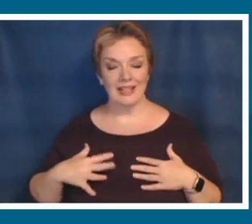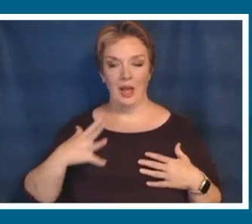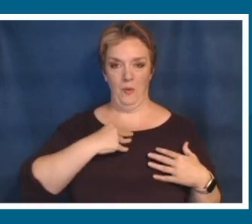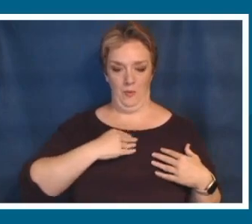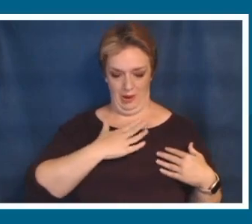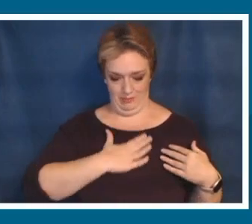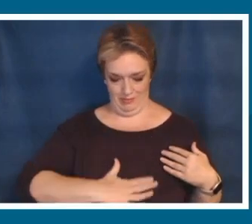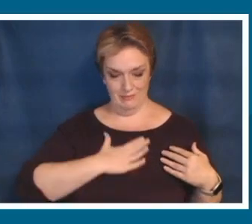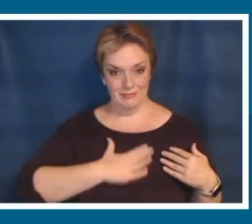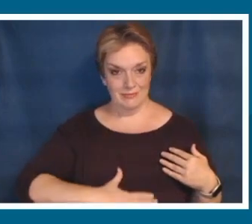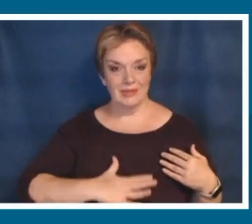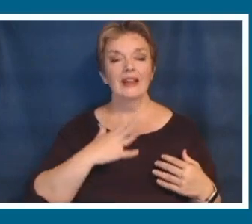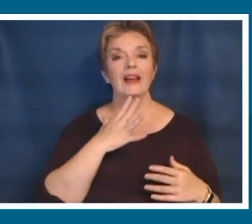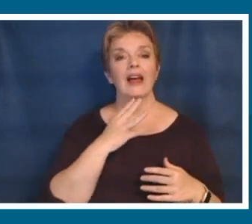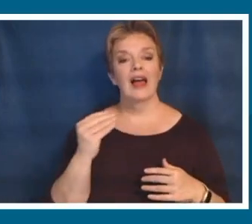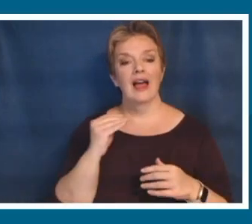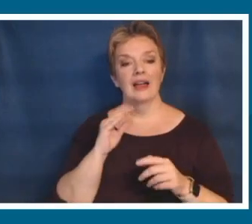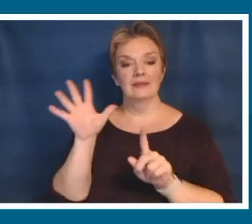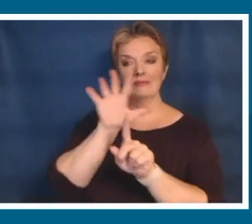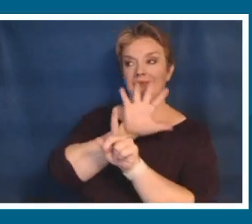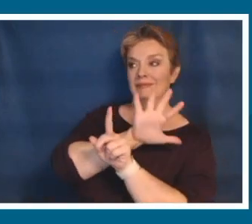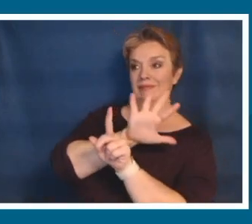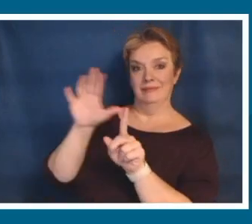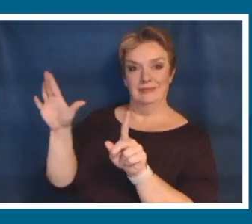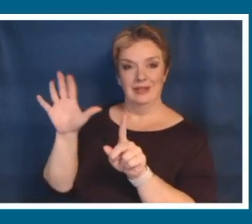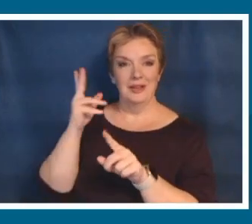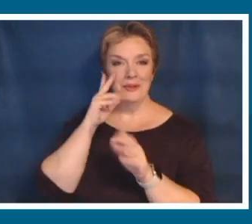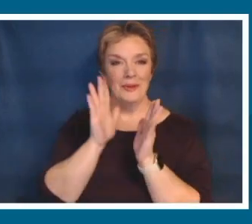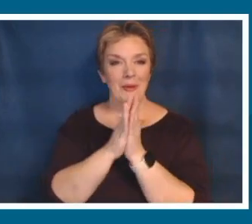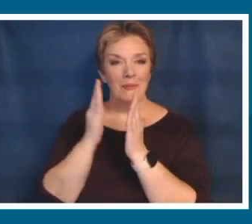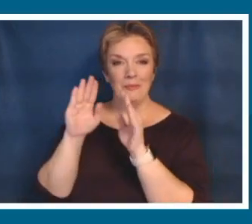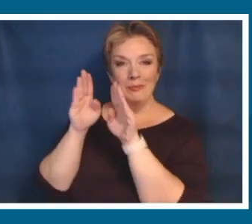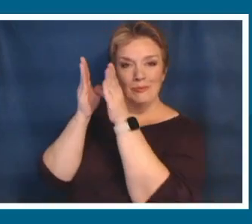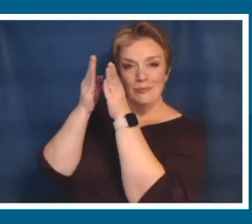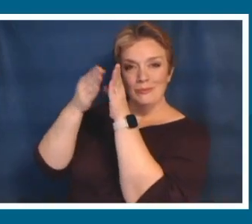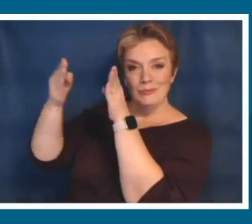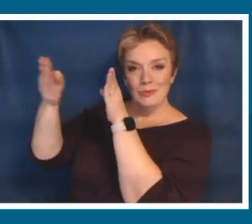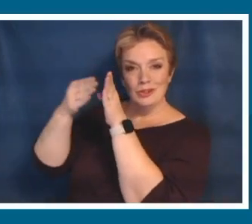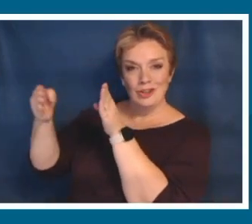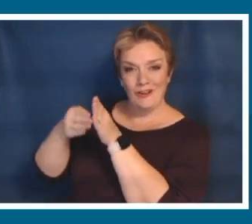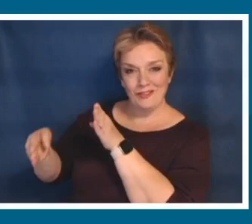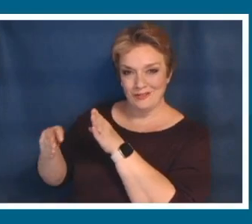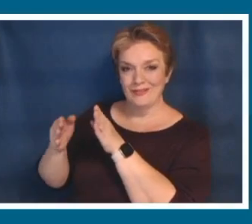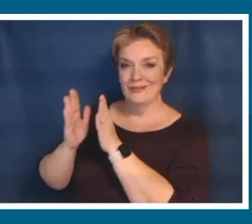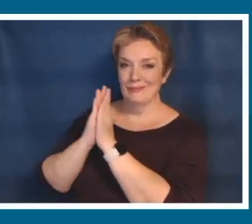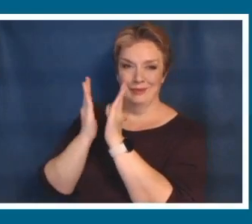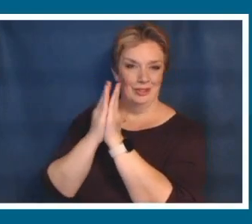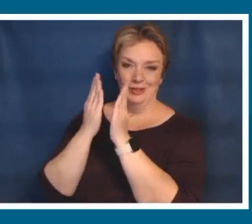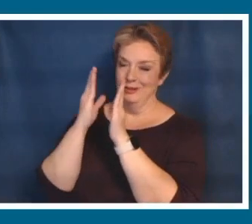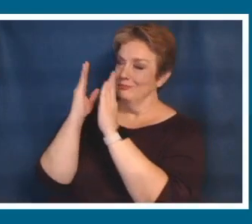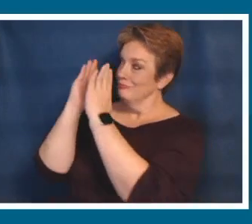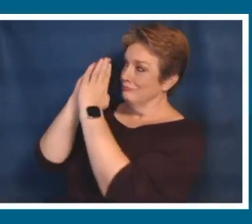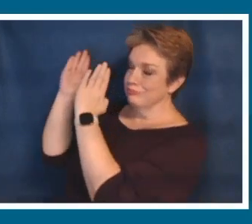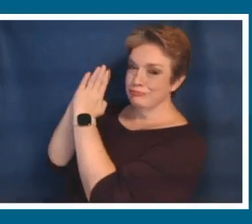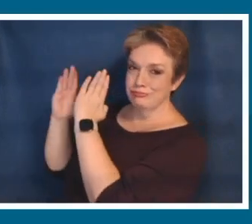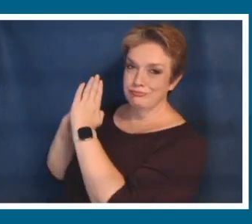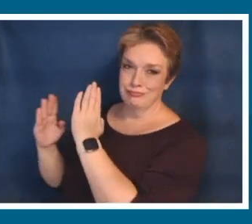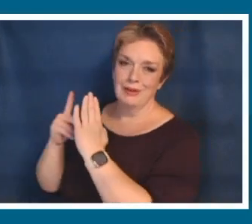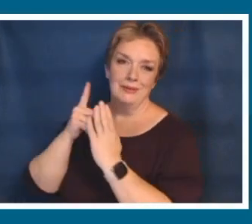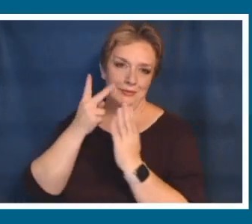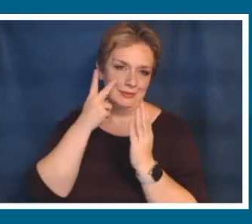behind me is a very packed bookshelf. I tend to collect books, and that's